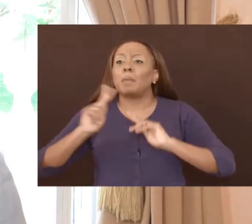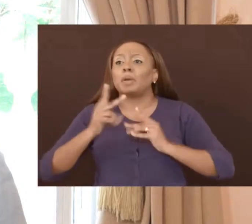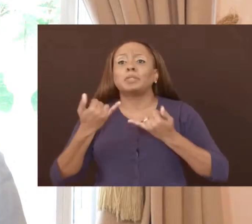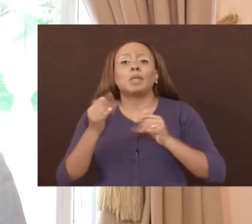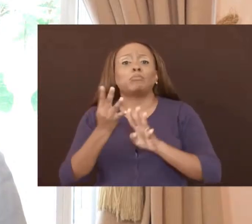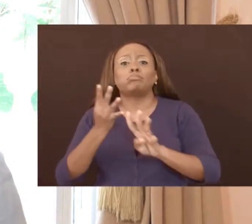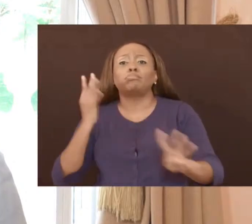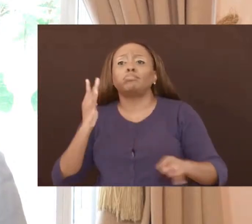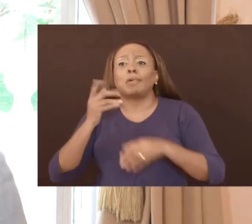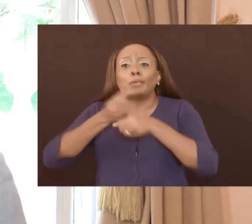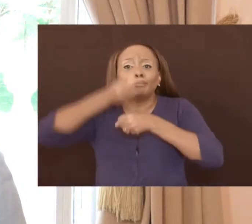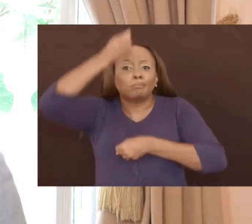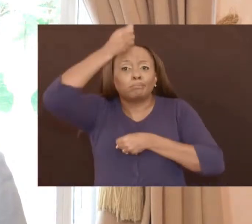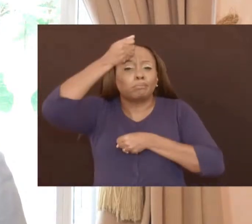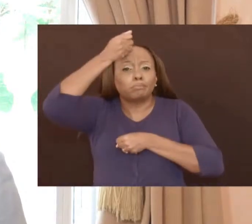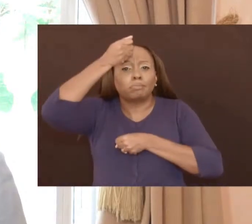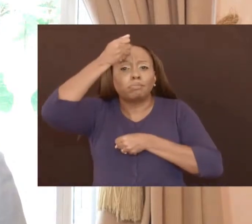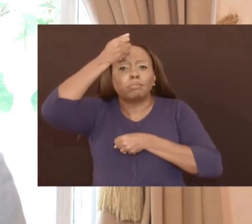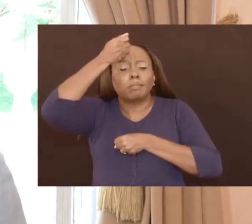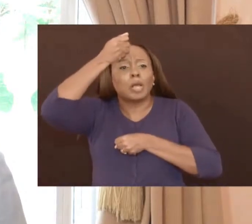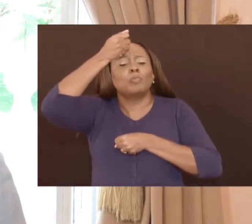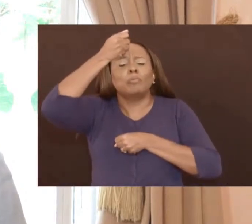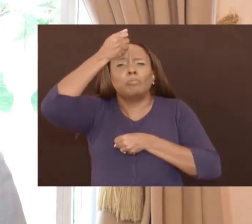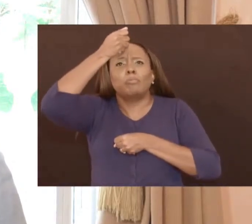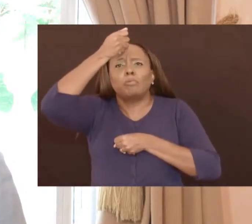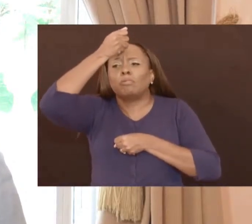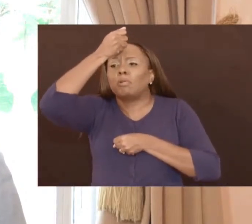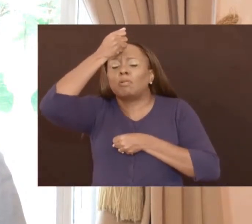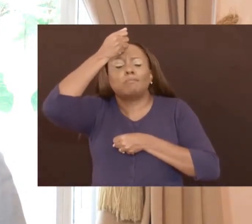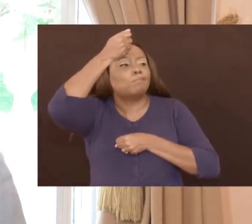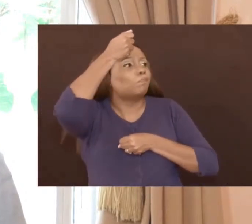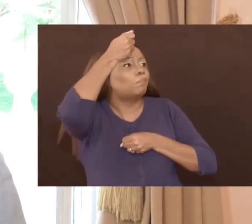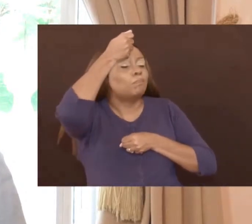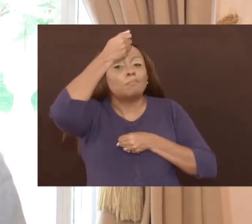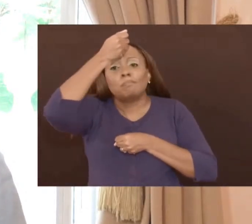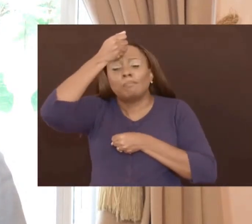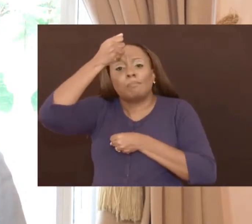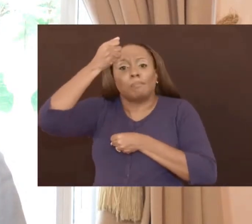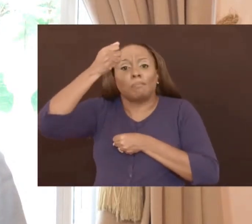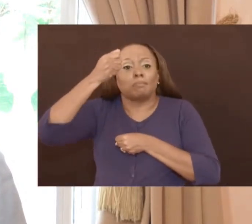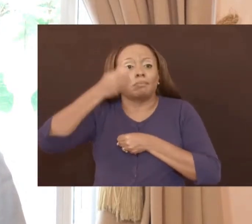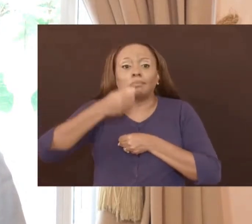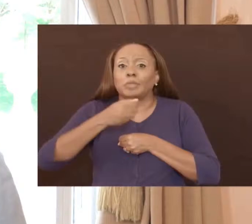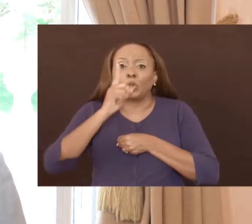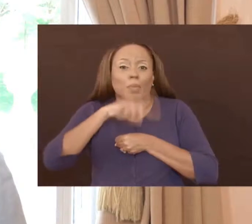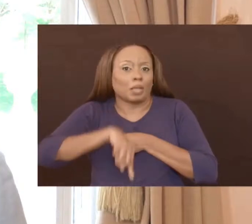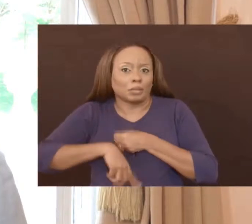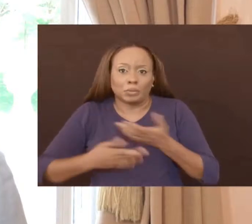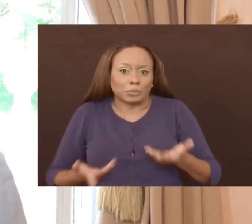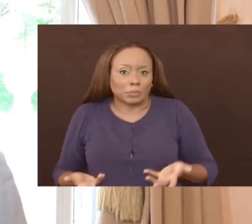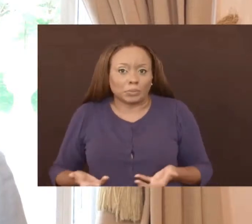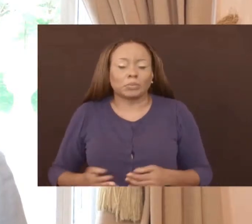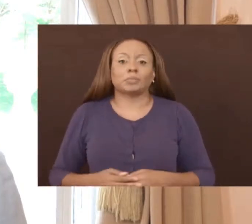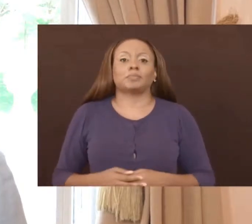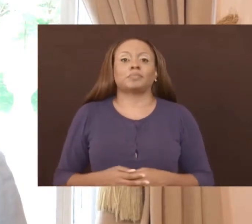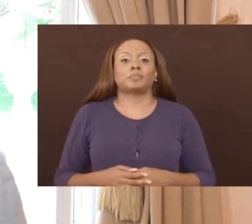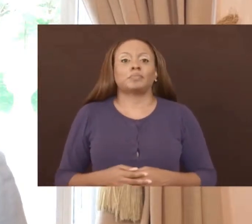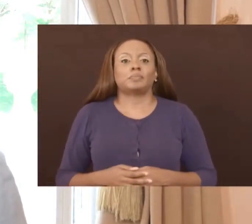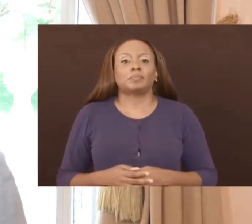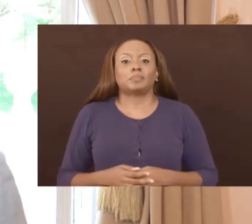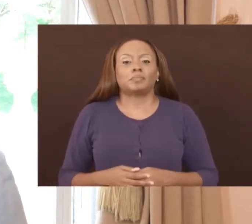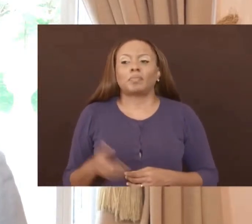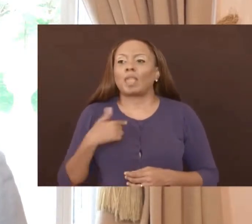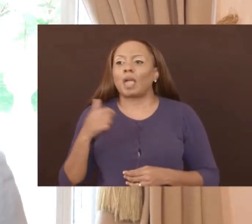and remained because they were adamant that they wanted to be vaccinated before leaving the particular site. And as I